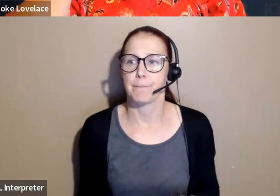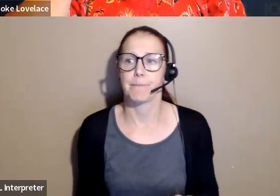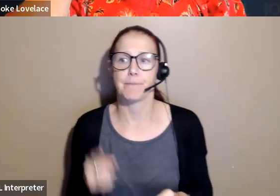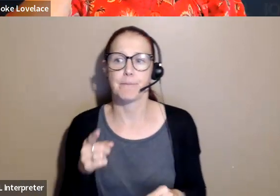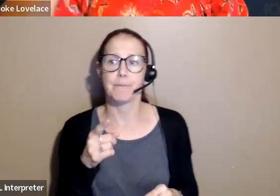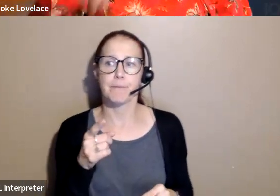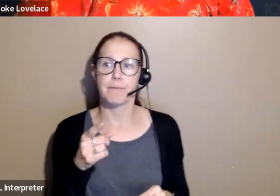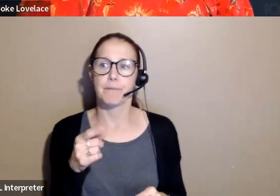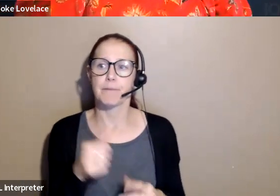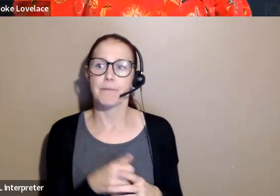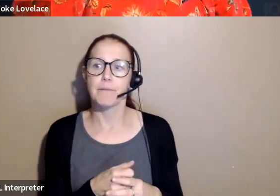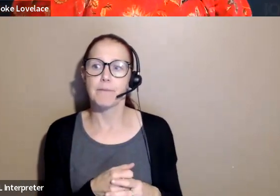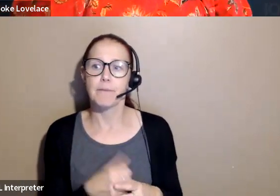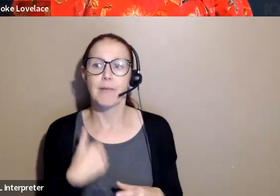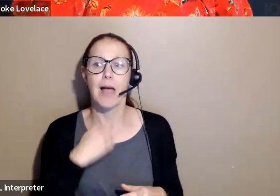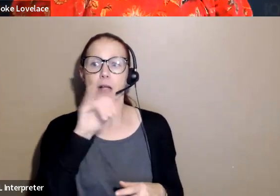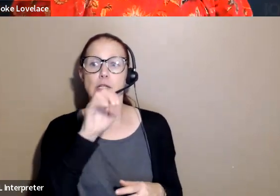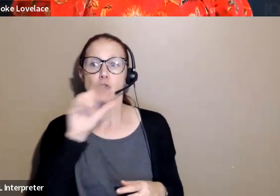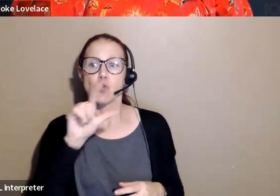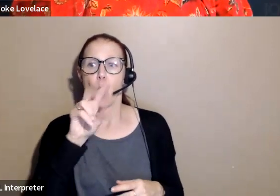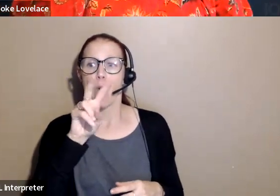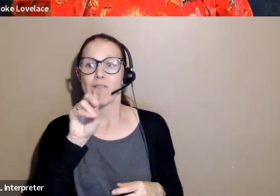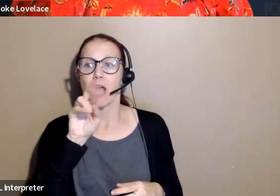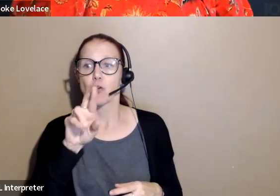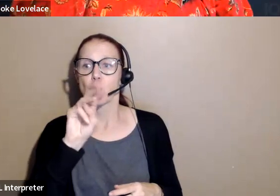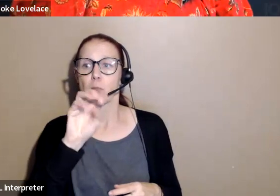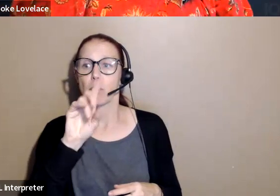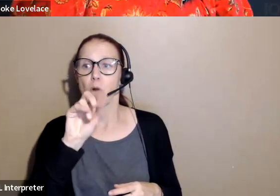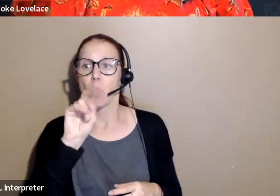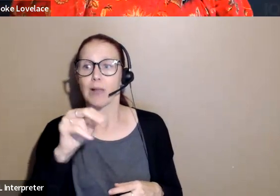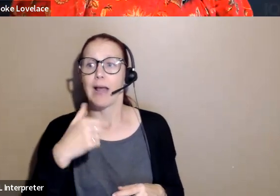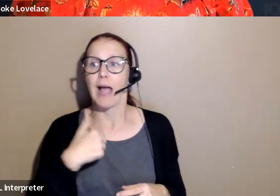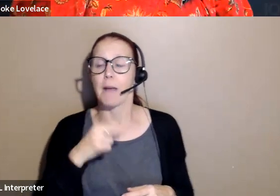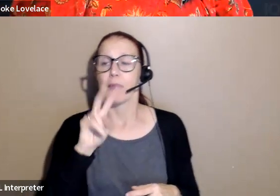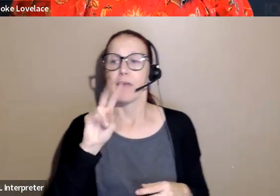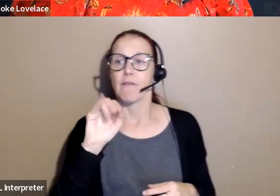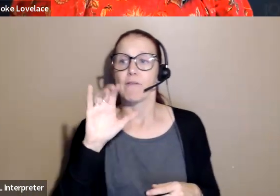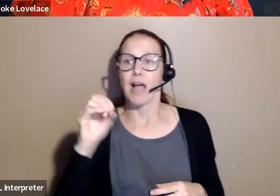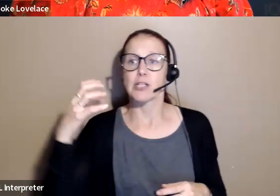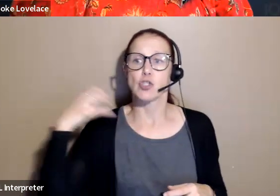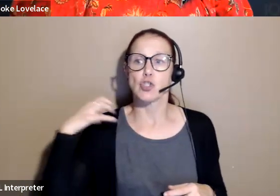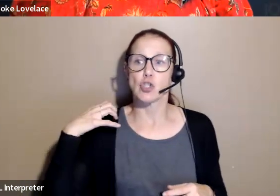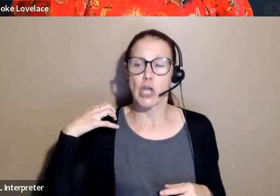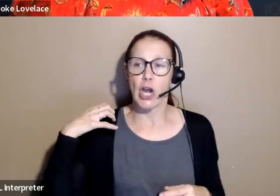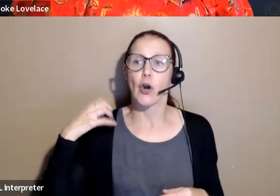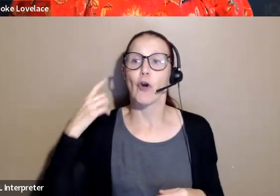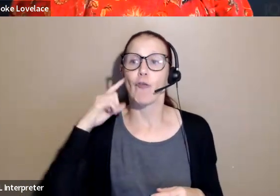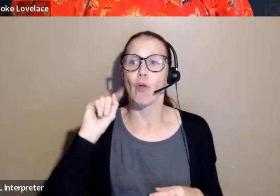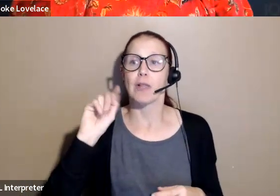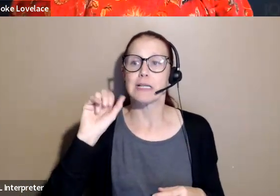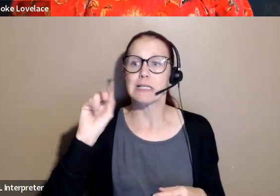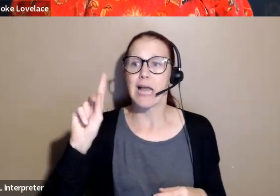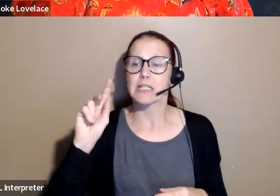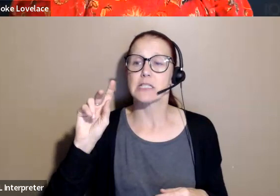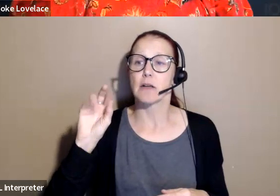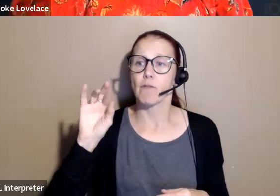Hello, I'm Joel Vandermolen. I'm the vice chair of the Olmsted Consumer Task Force.